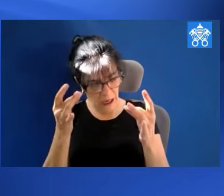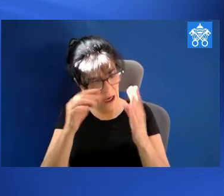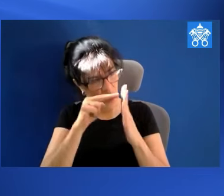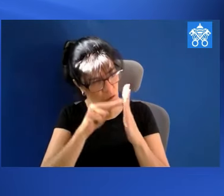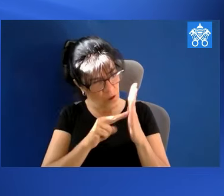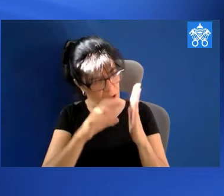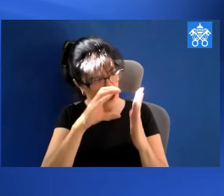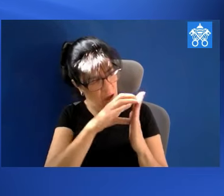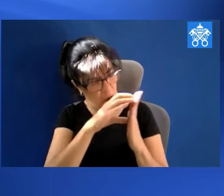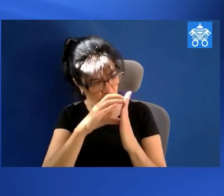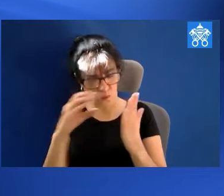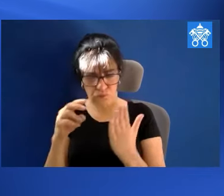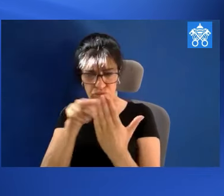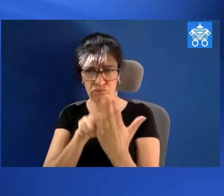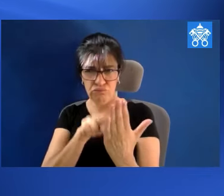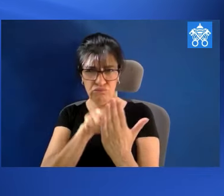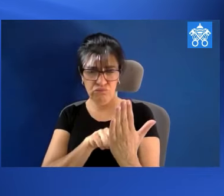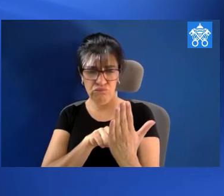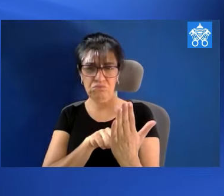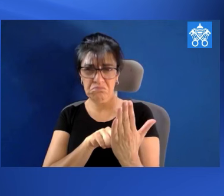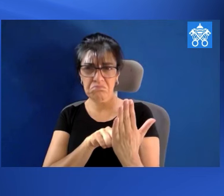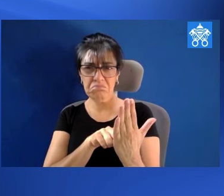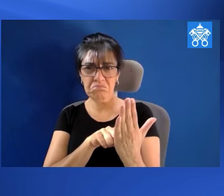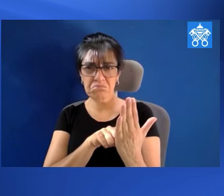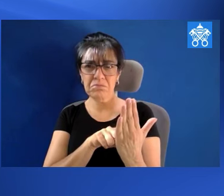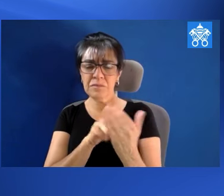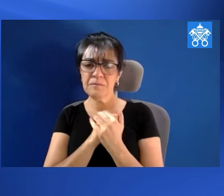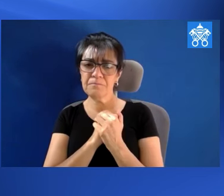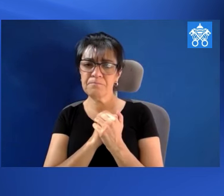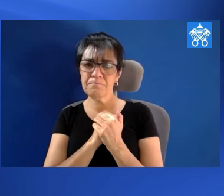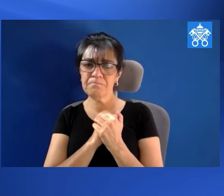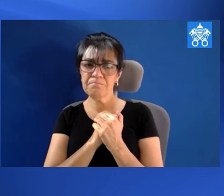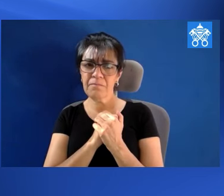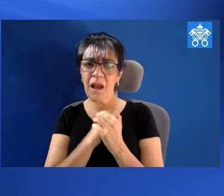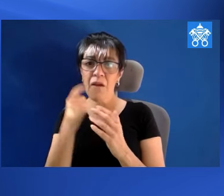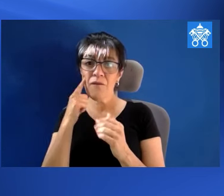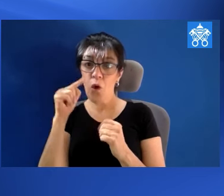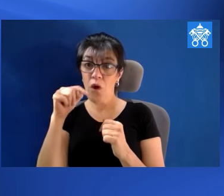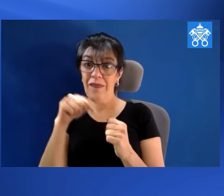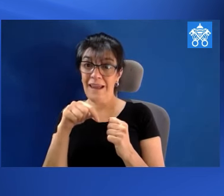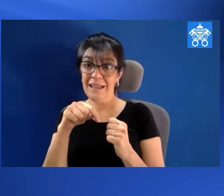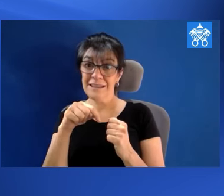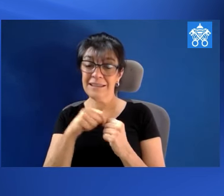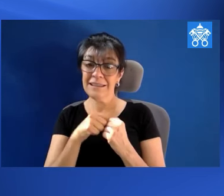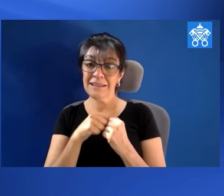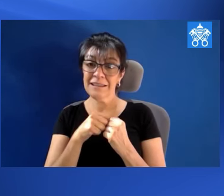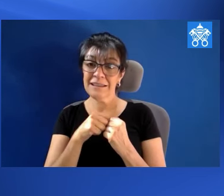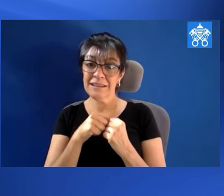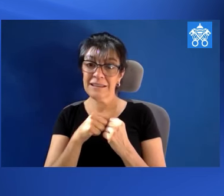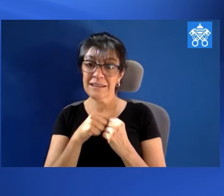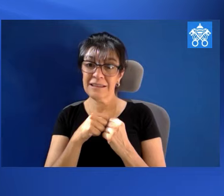meditate, read a passage from Scripture. And for this reason, I